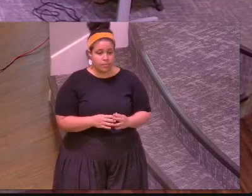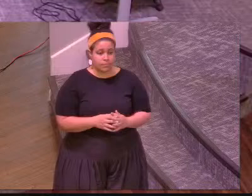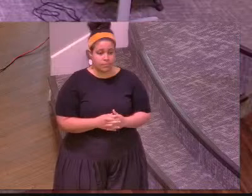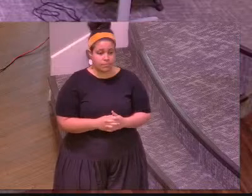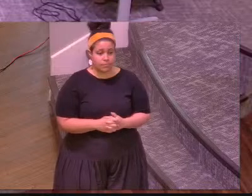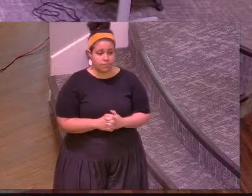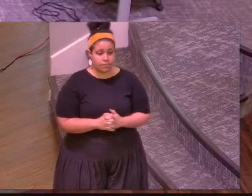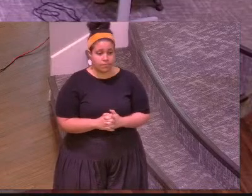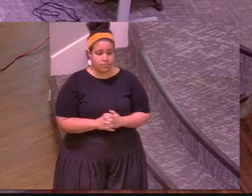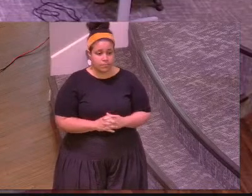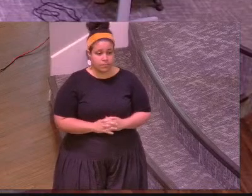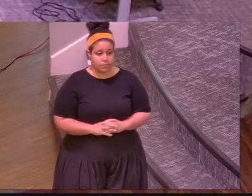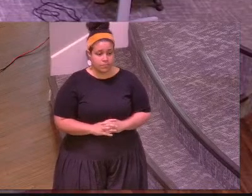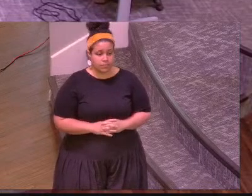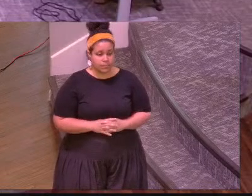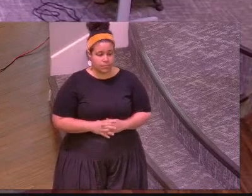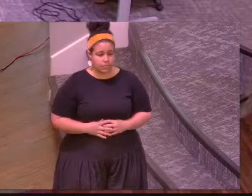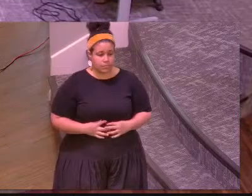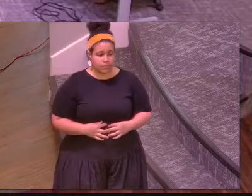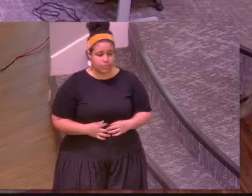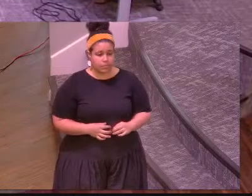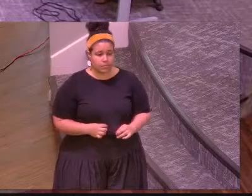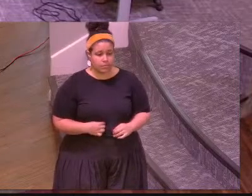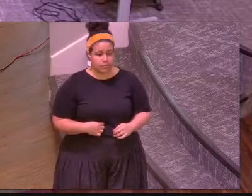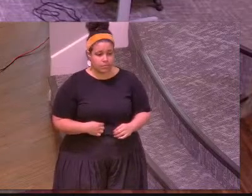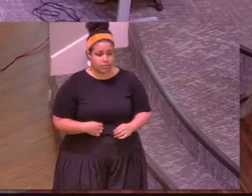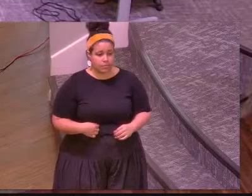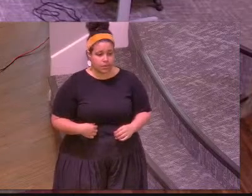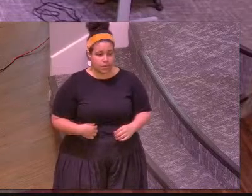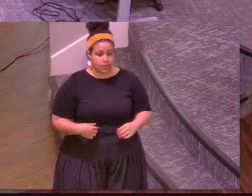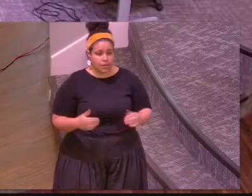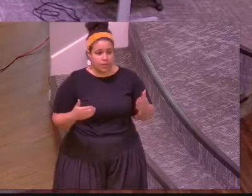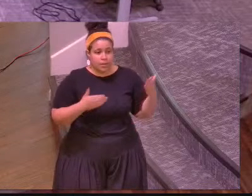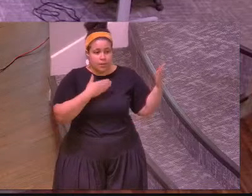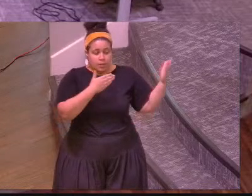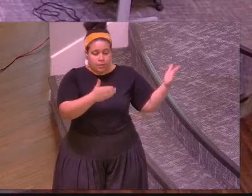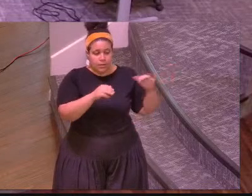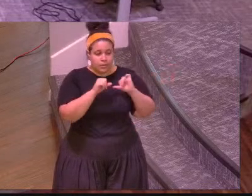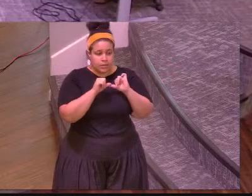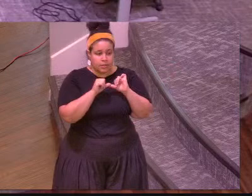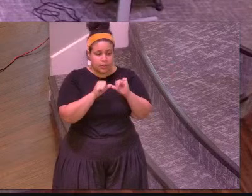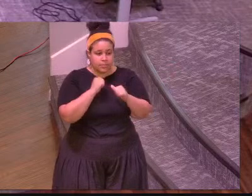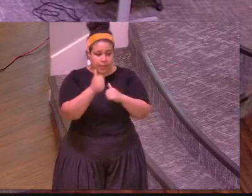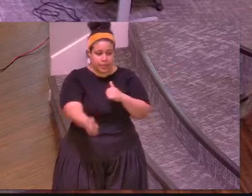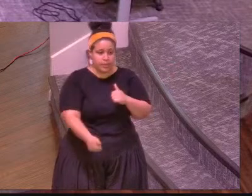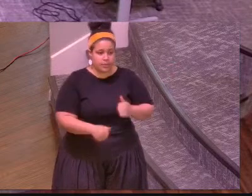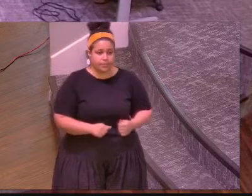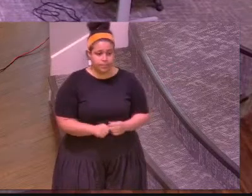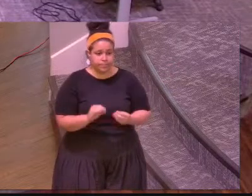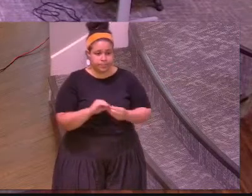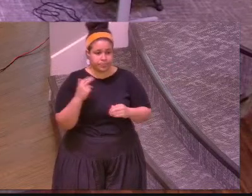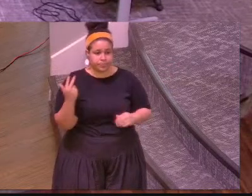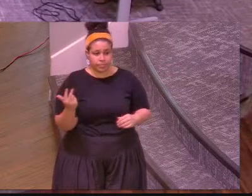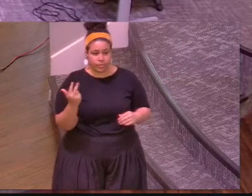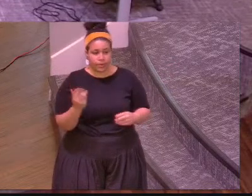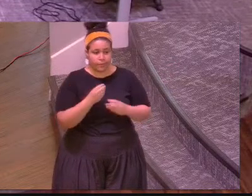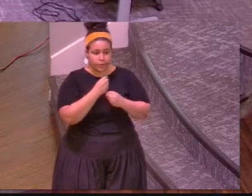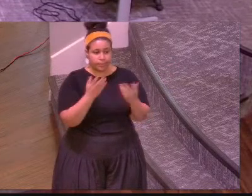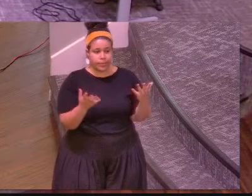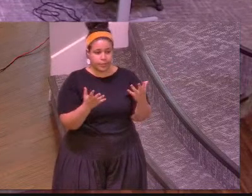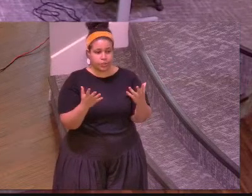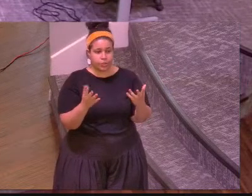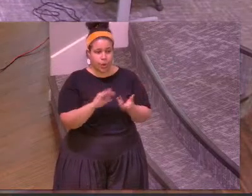Okay, that motion carries. We will move forward with item 3. These are our informational